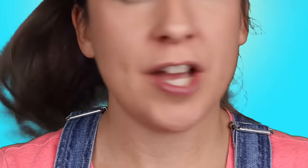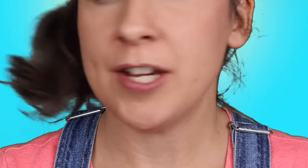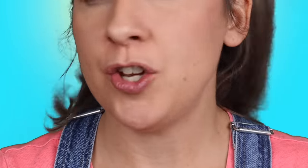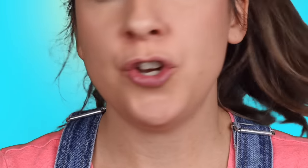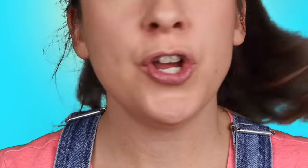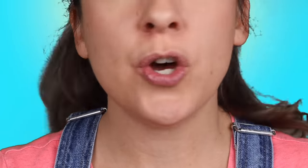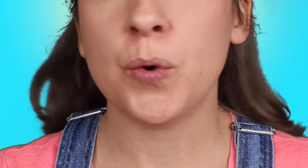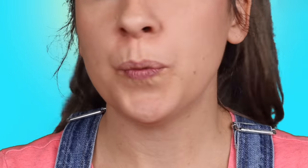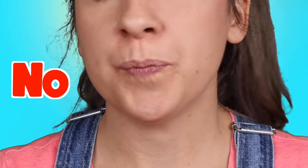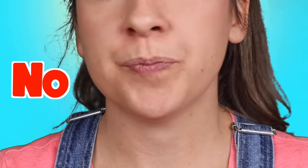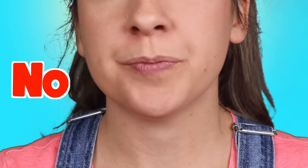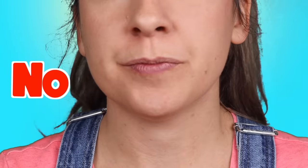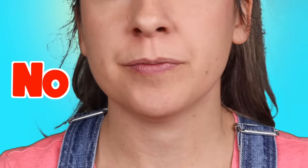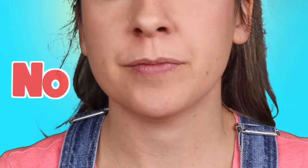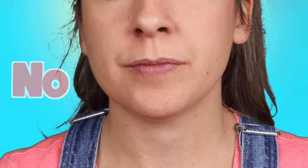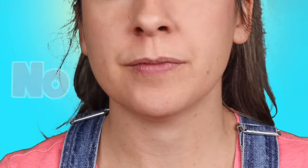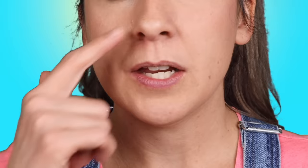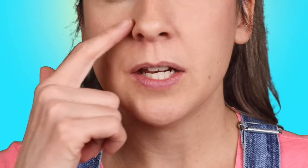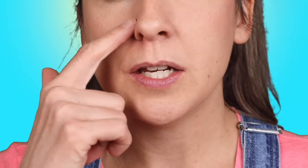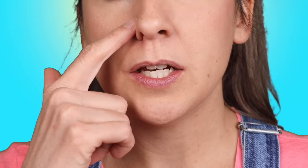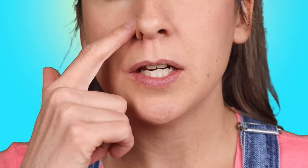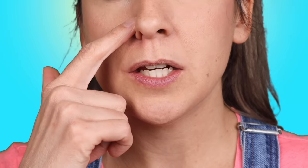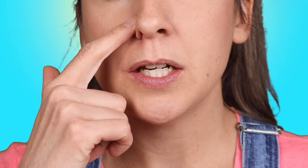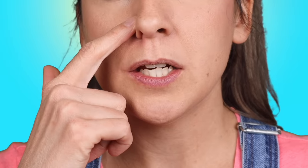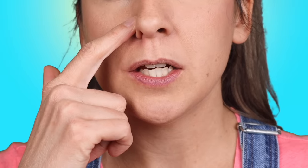Let's try no.